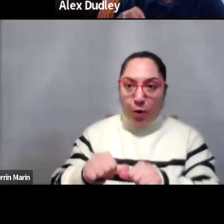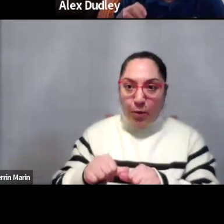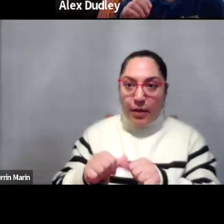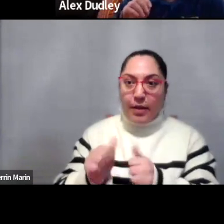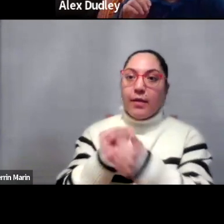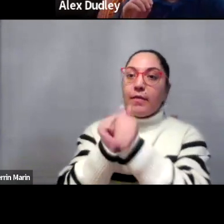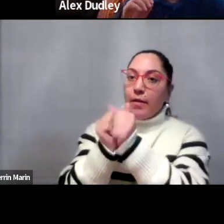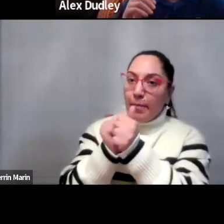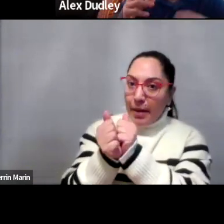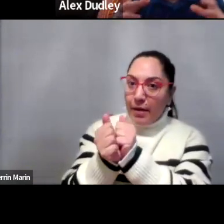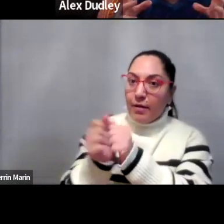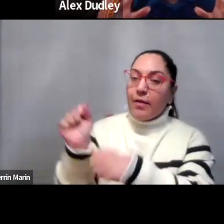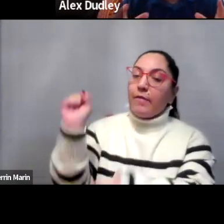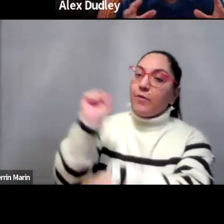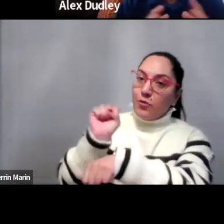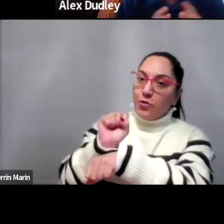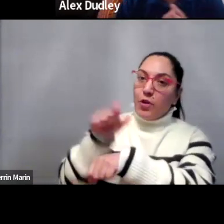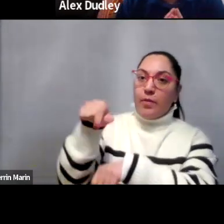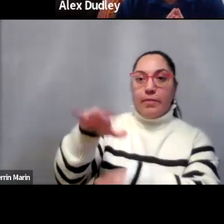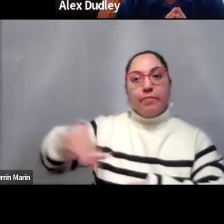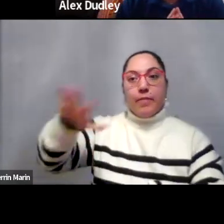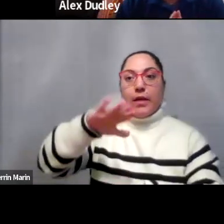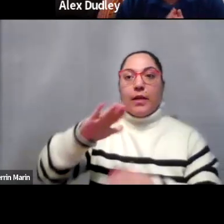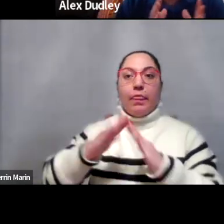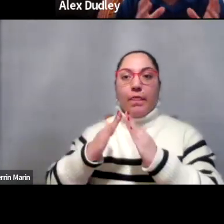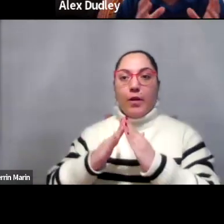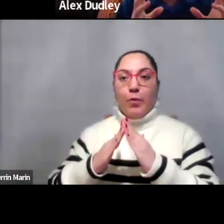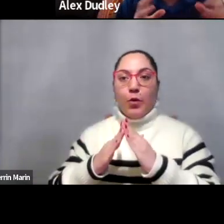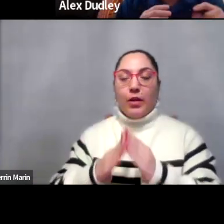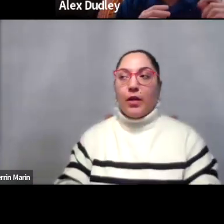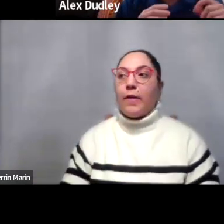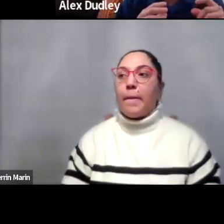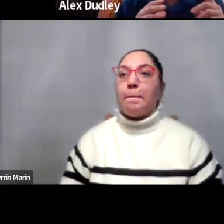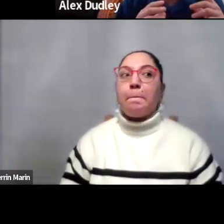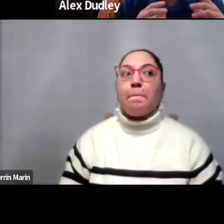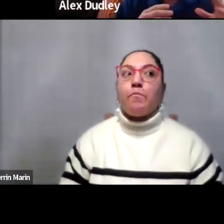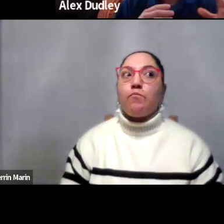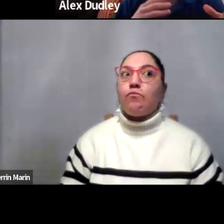community. That really is the only